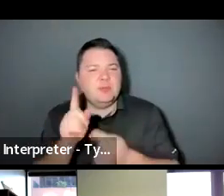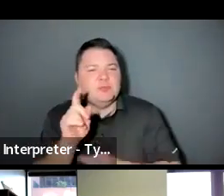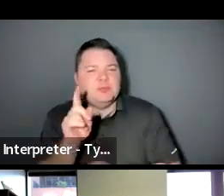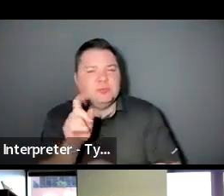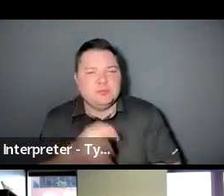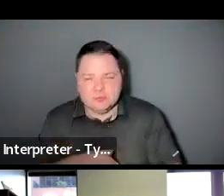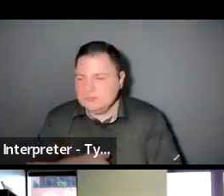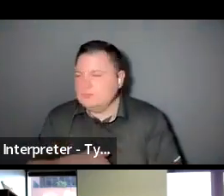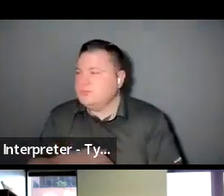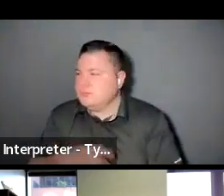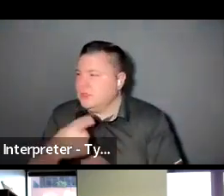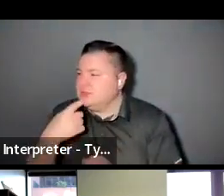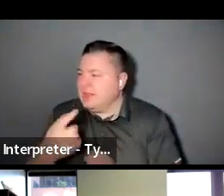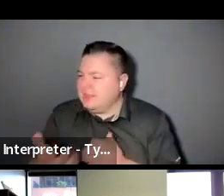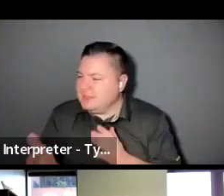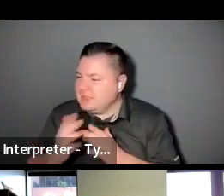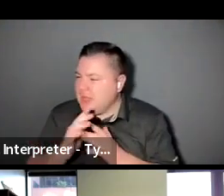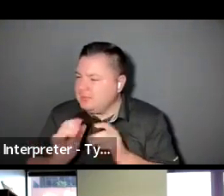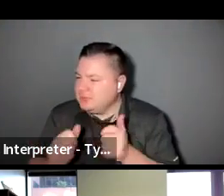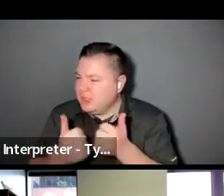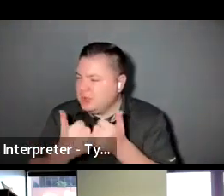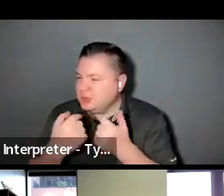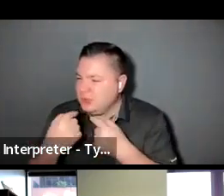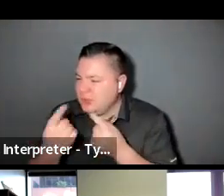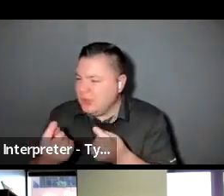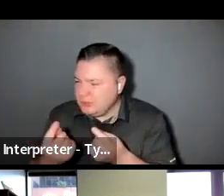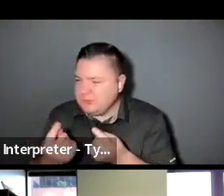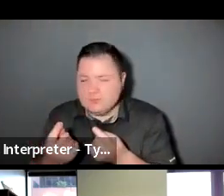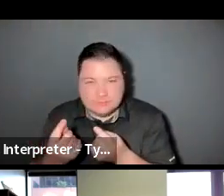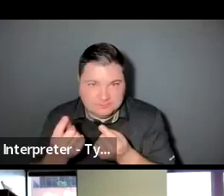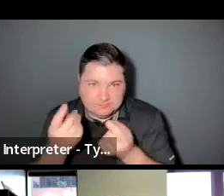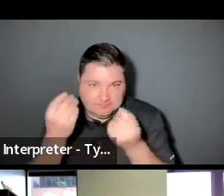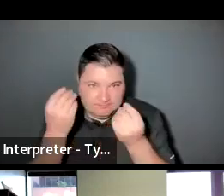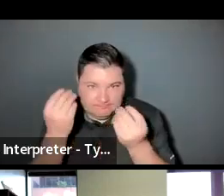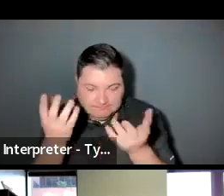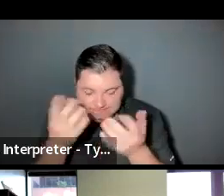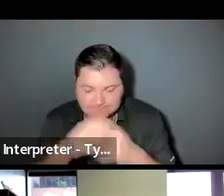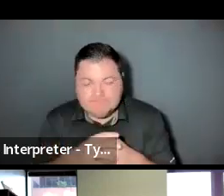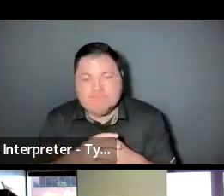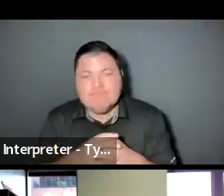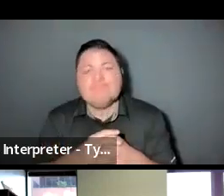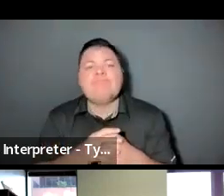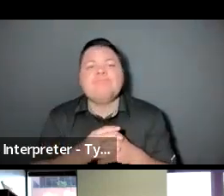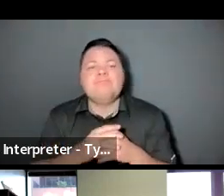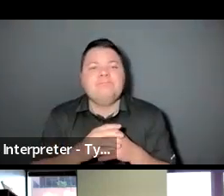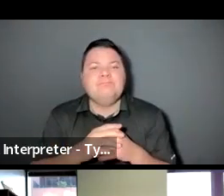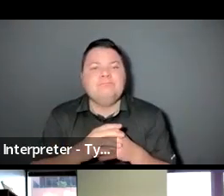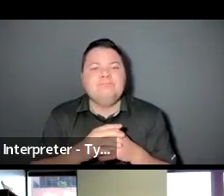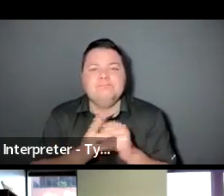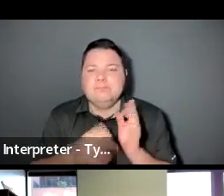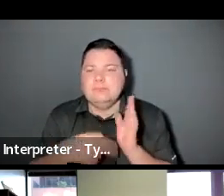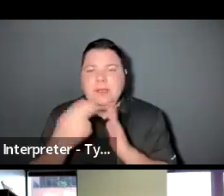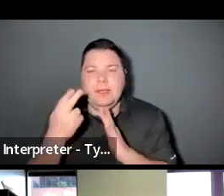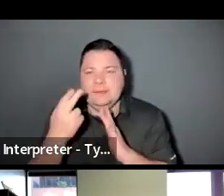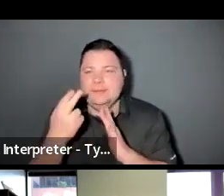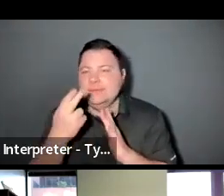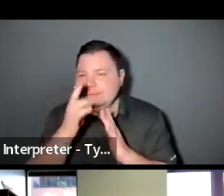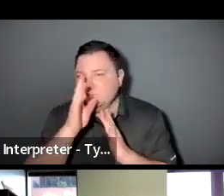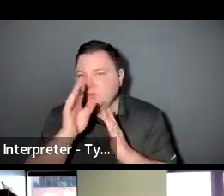Well, I would say the biggest challenge is, listen, and I will just be open and honest and frank with